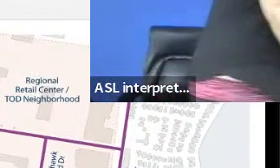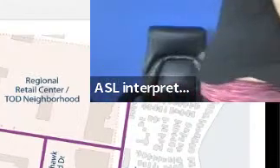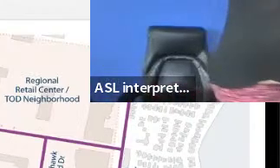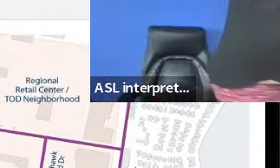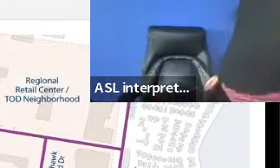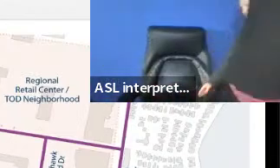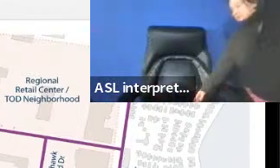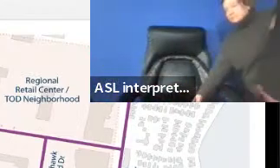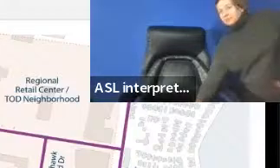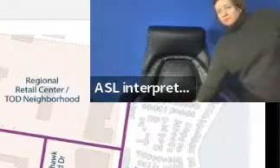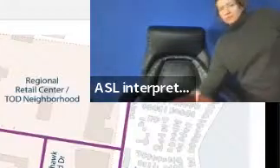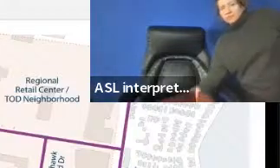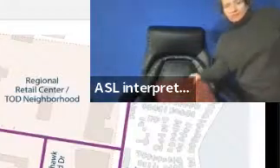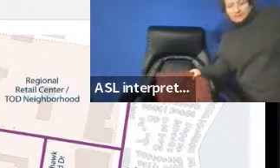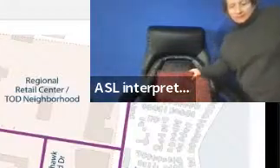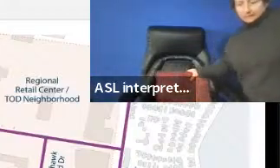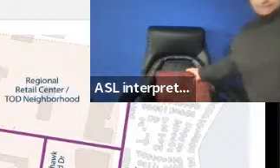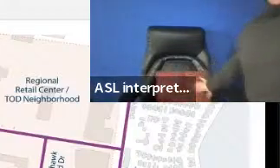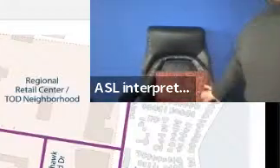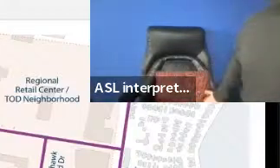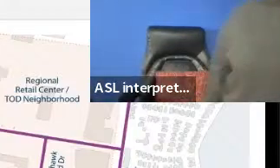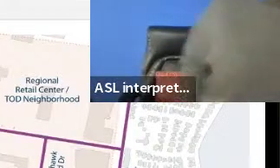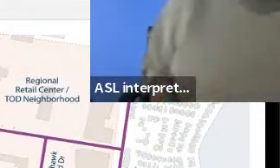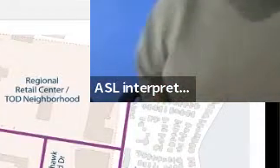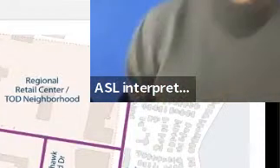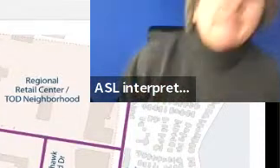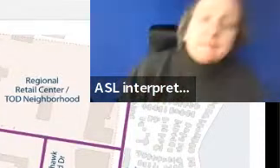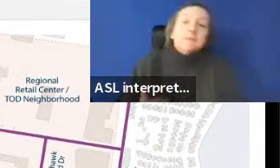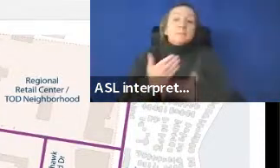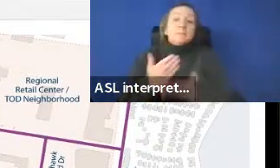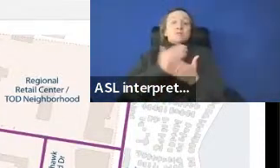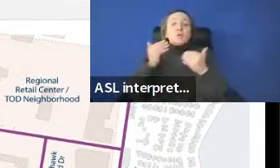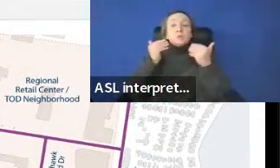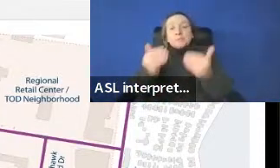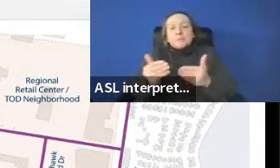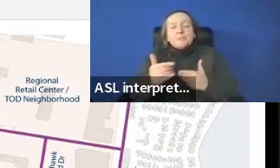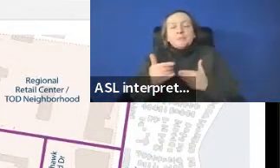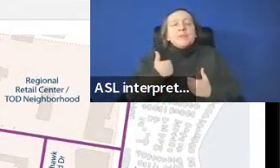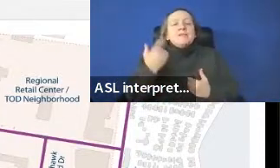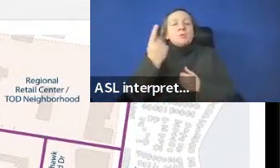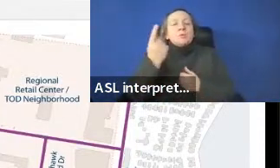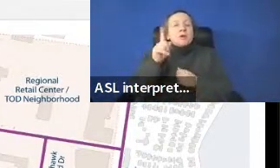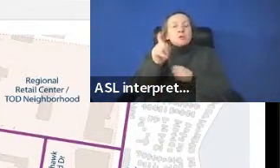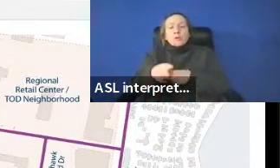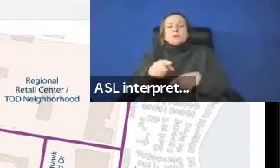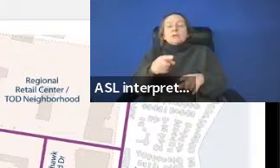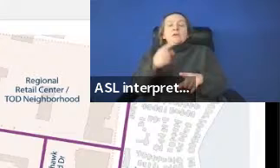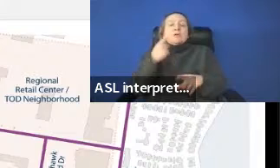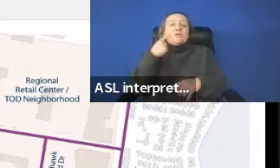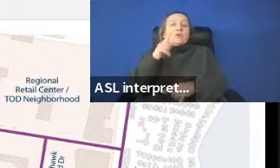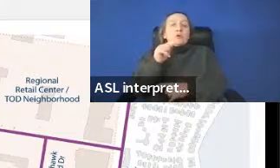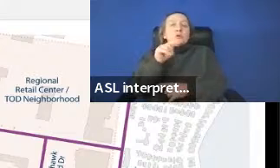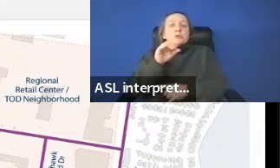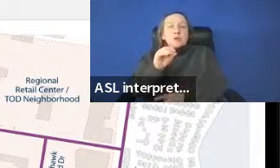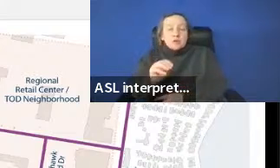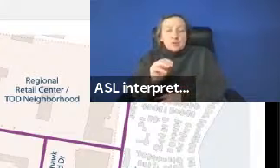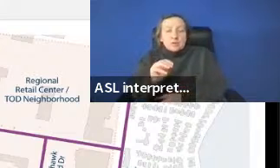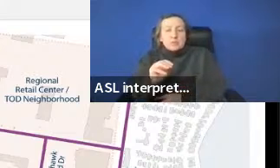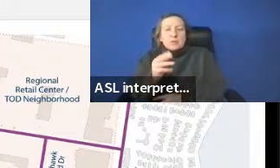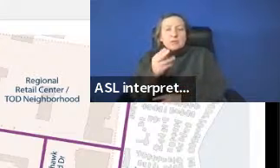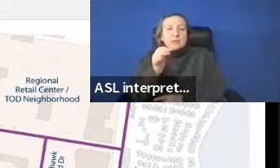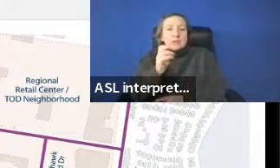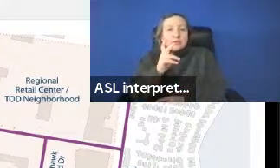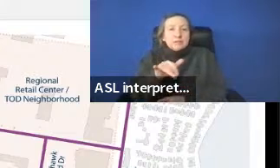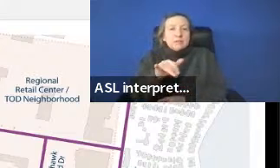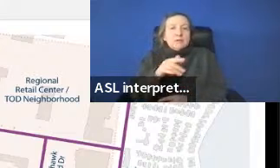All right, before we move on, we do have one question from Tom Hickey, wondering if we can